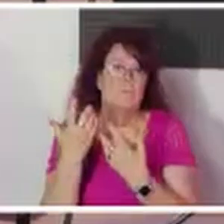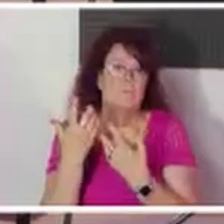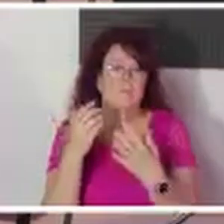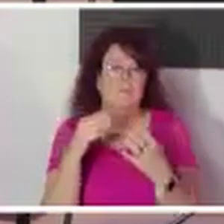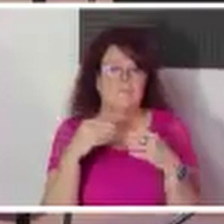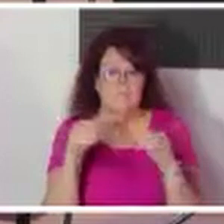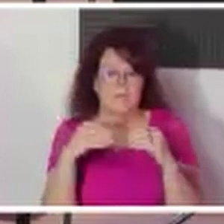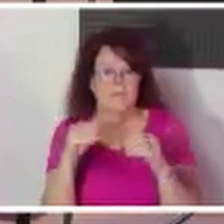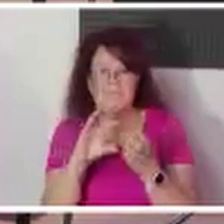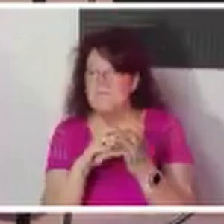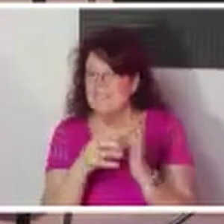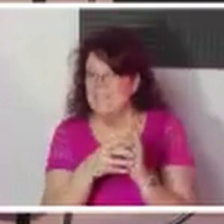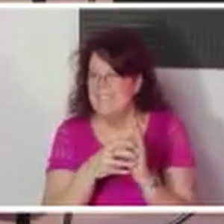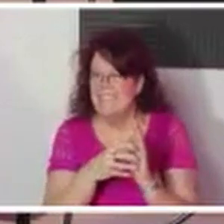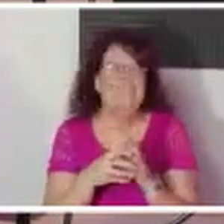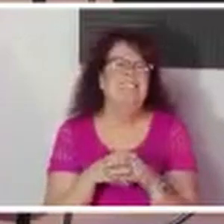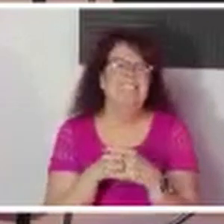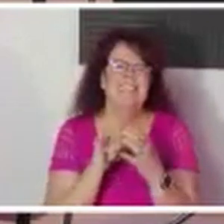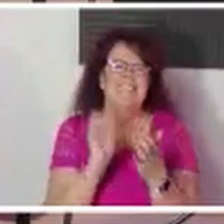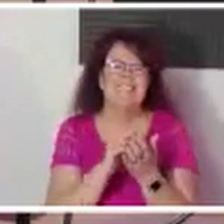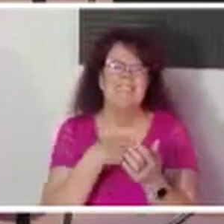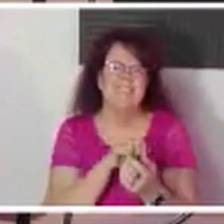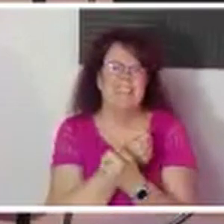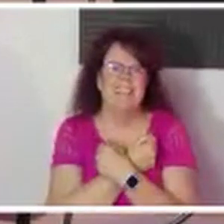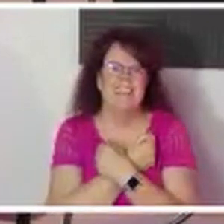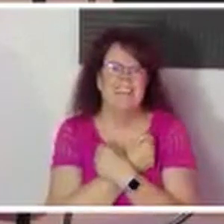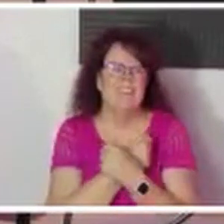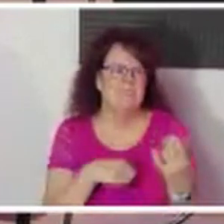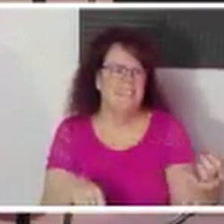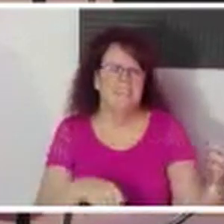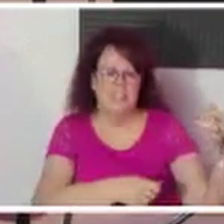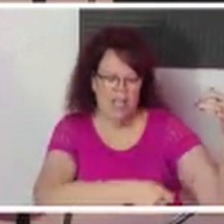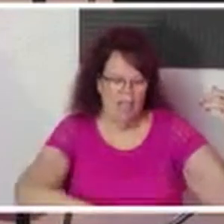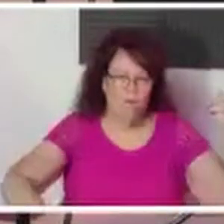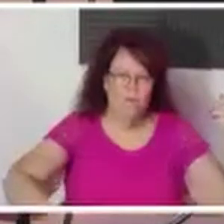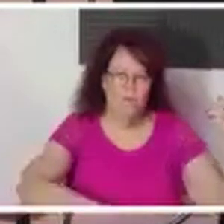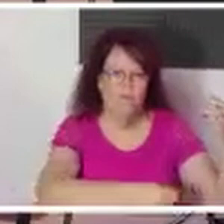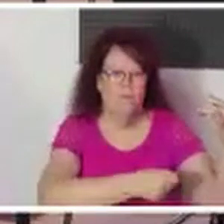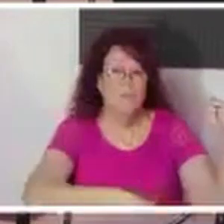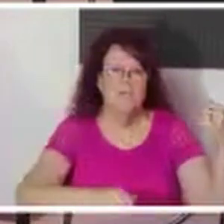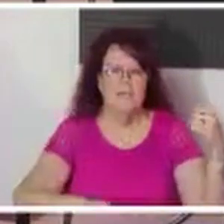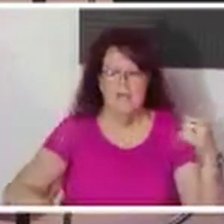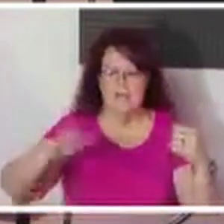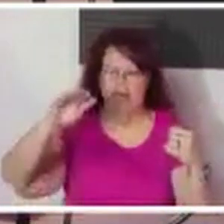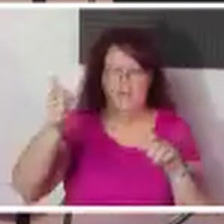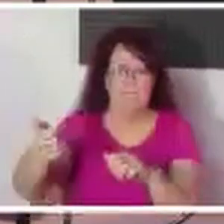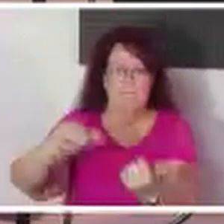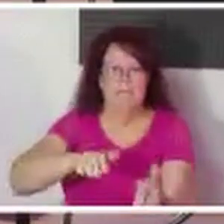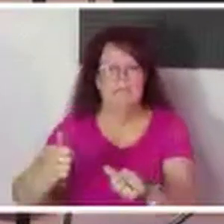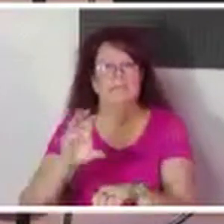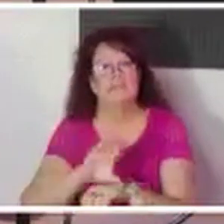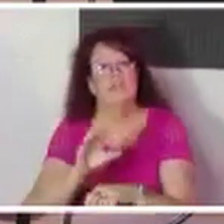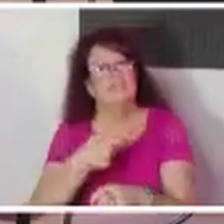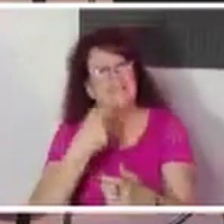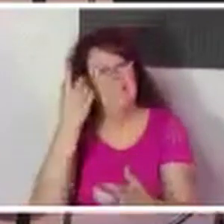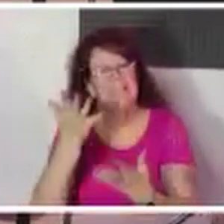marketed those cookies, right? I played the cello. I grew up in a Baptist church, so I like to consider myself